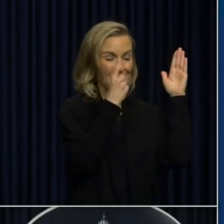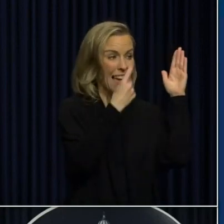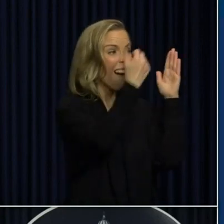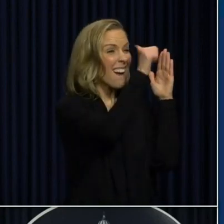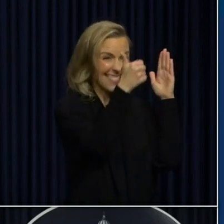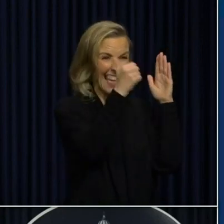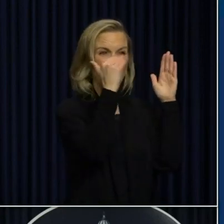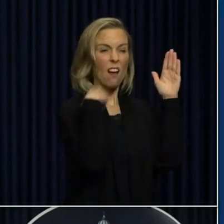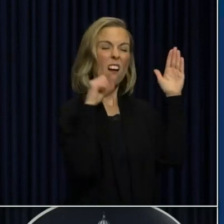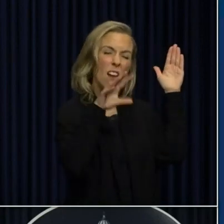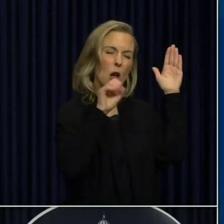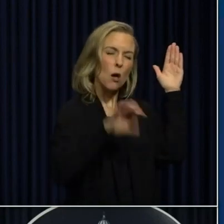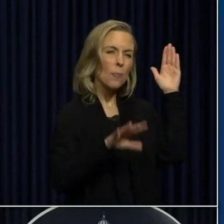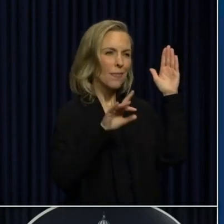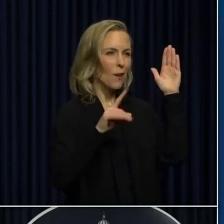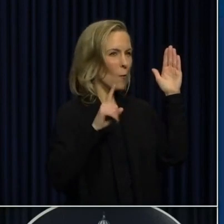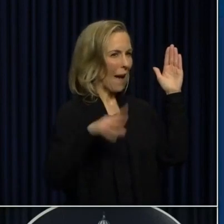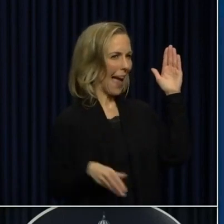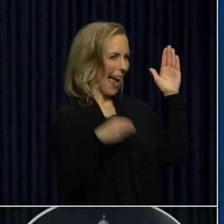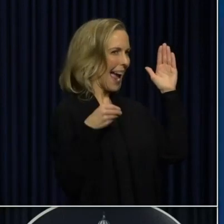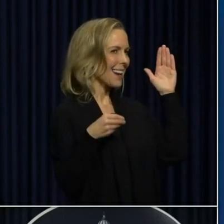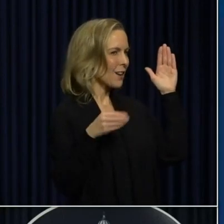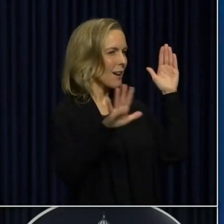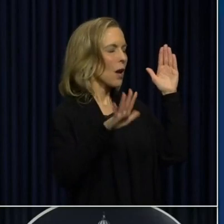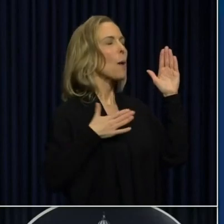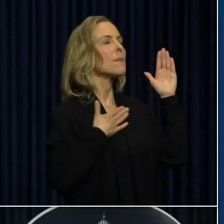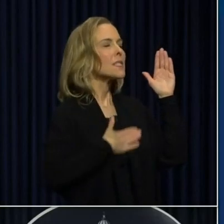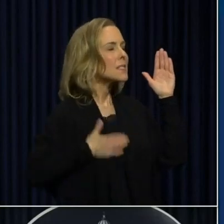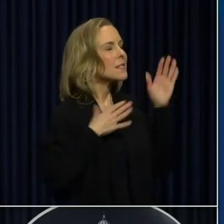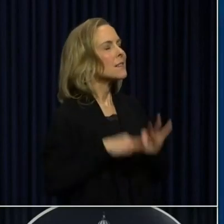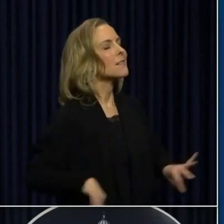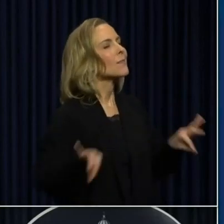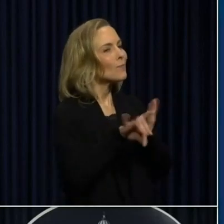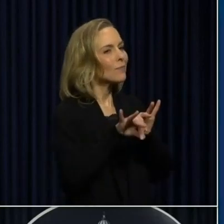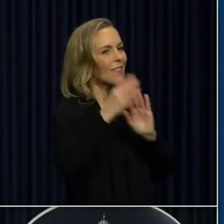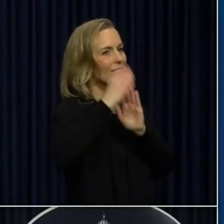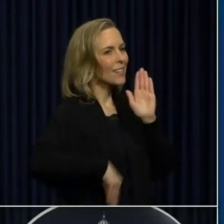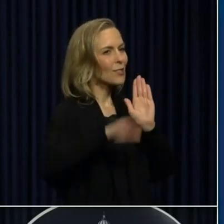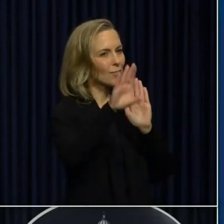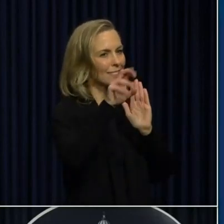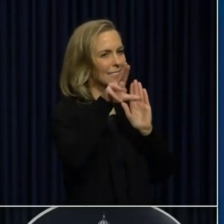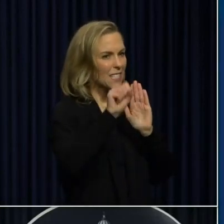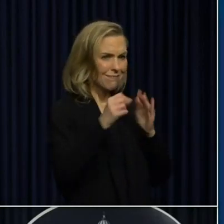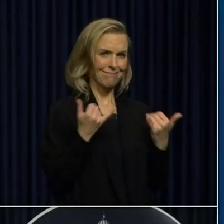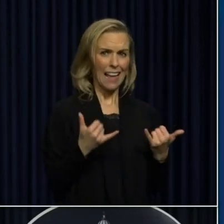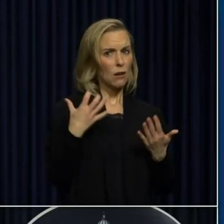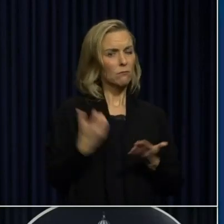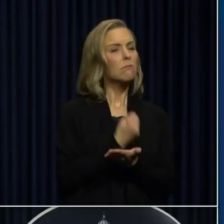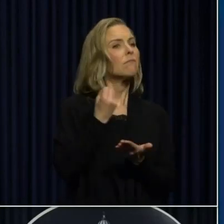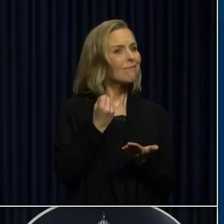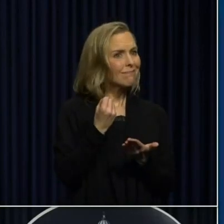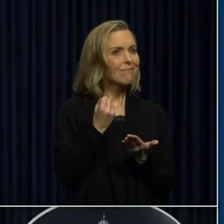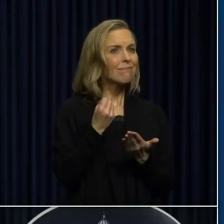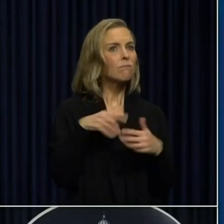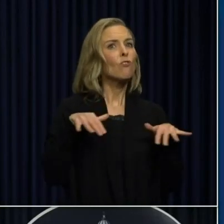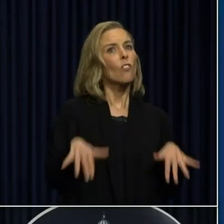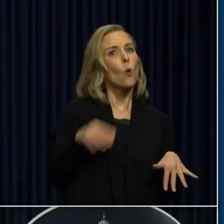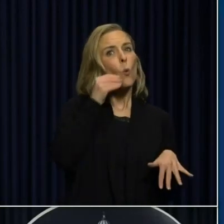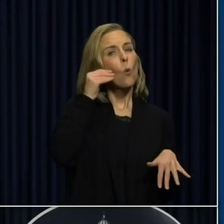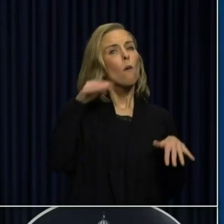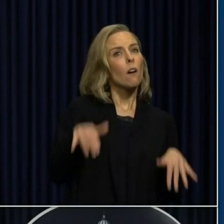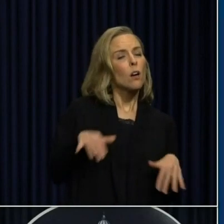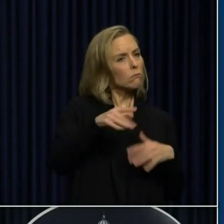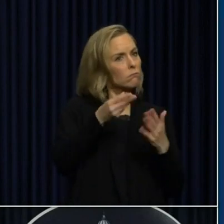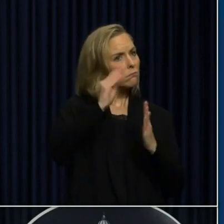one. Please, please, please fill out your census. You have time. It is incredibly